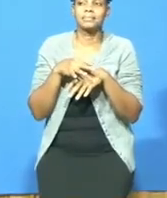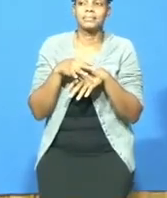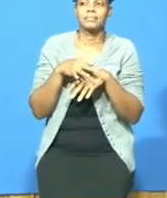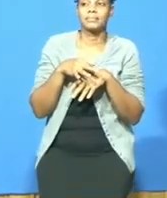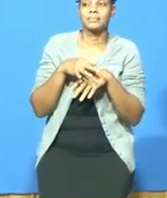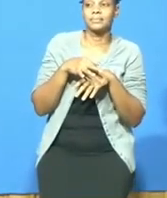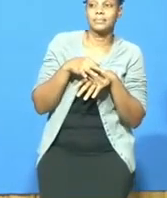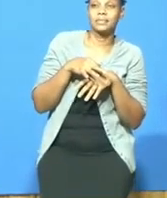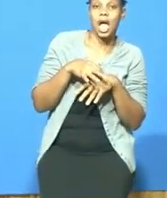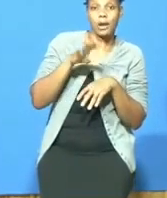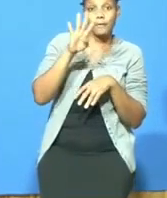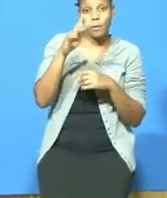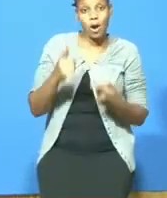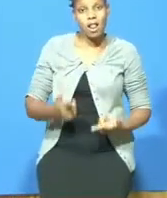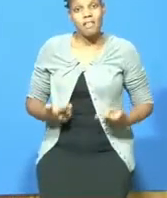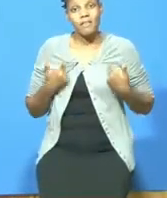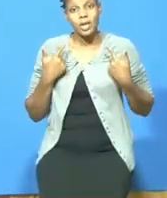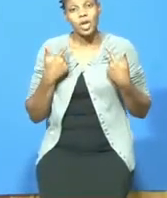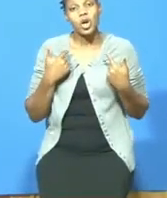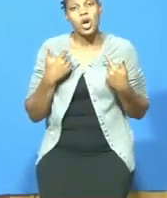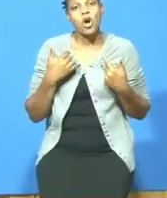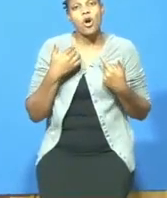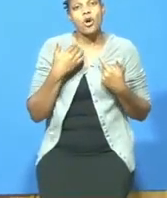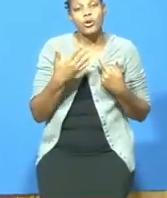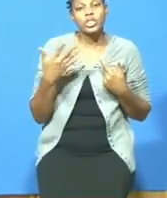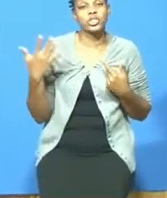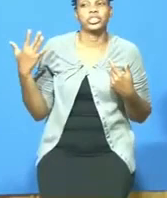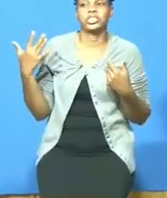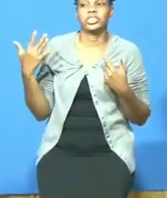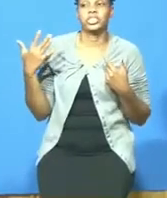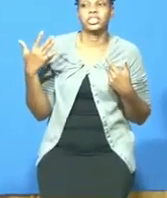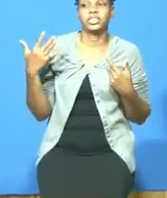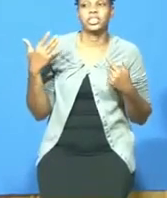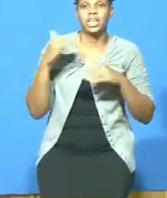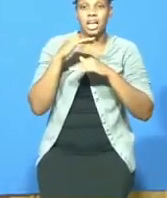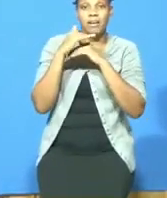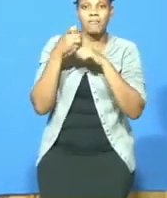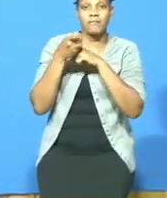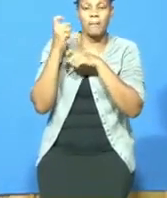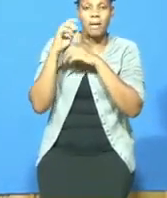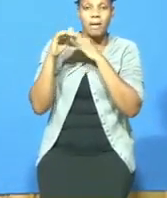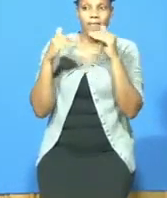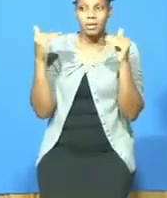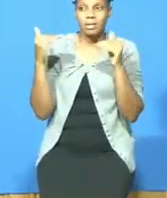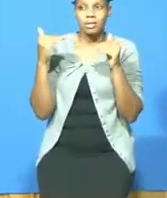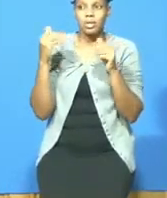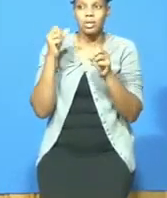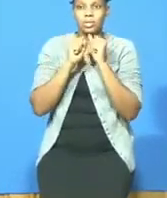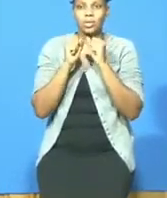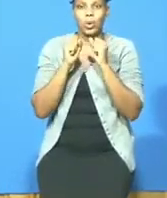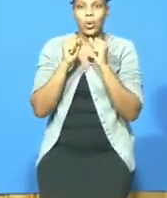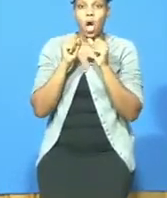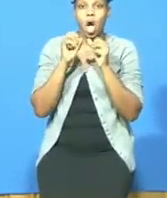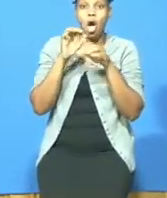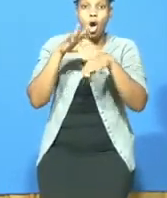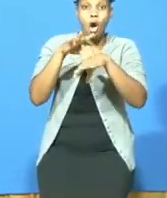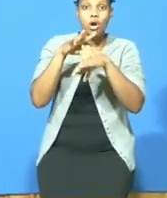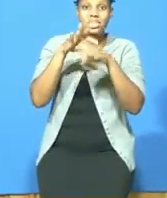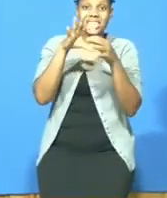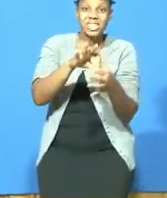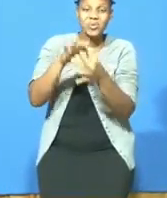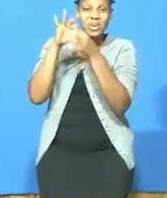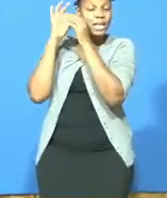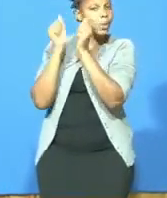Four living creatures are heavenly beings. So earth is united with